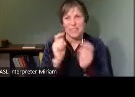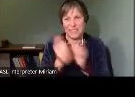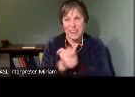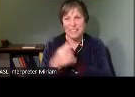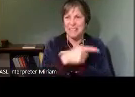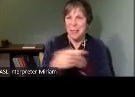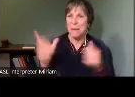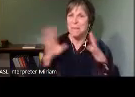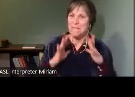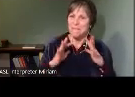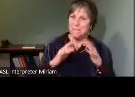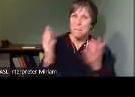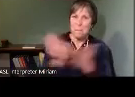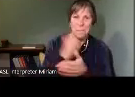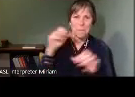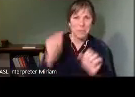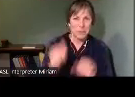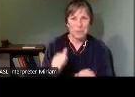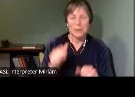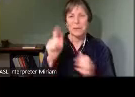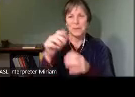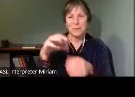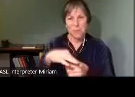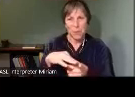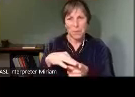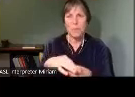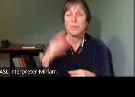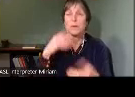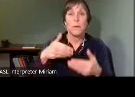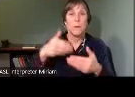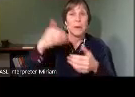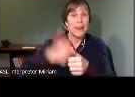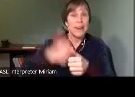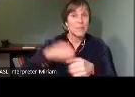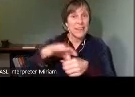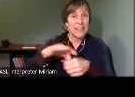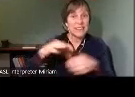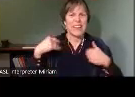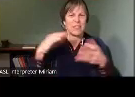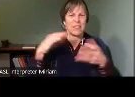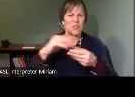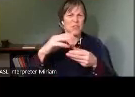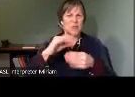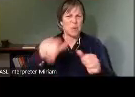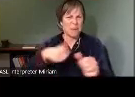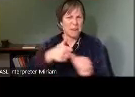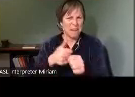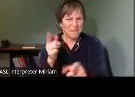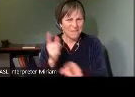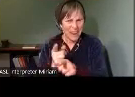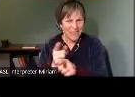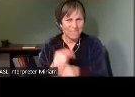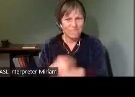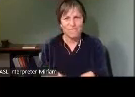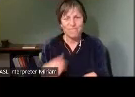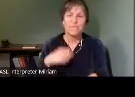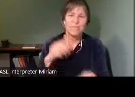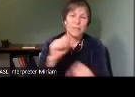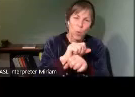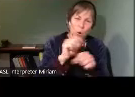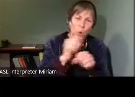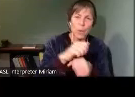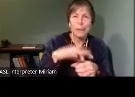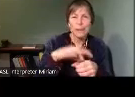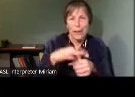heightsville and you know every election has a story and so you know as somebody that works in elections these